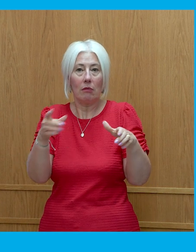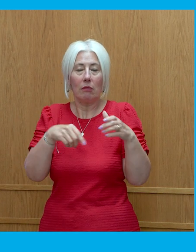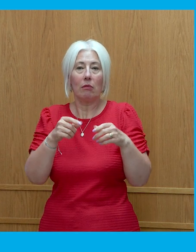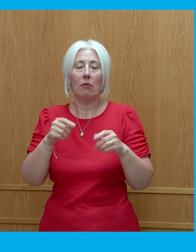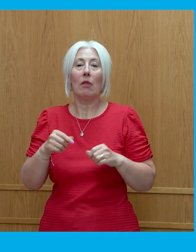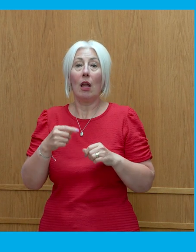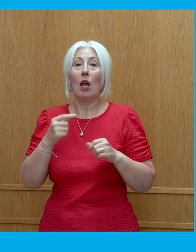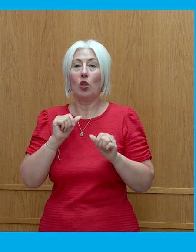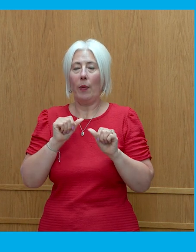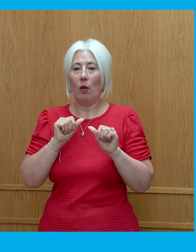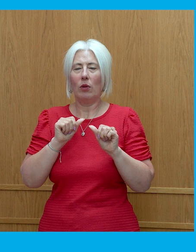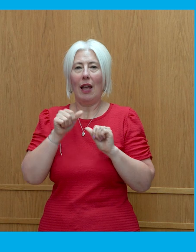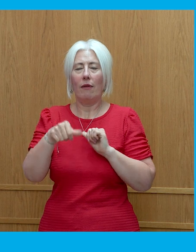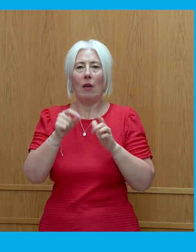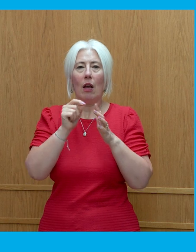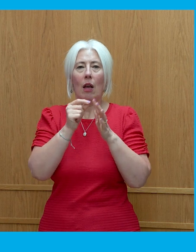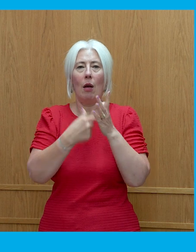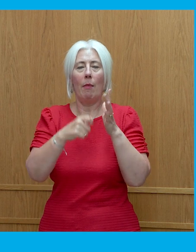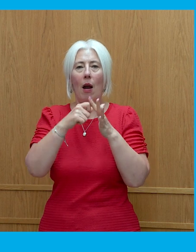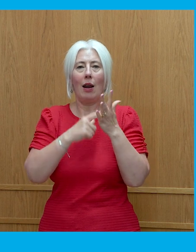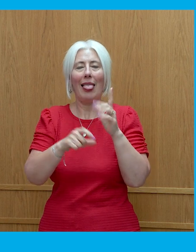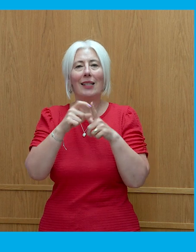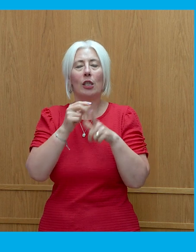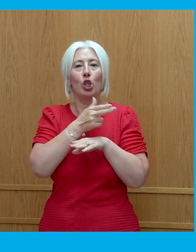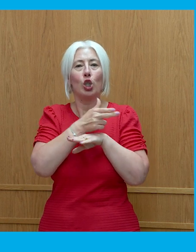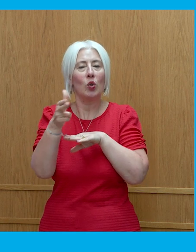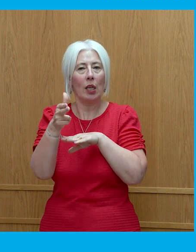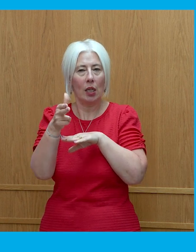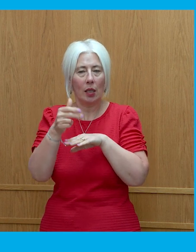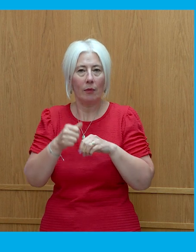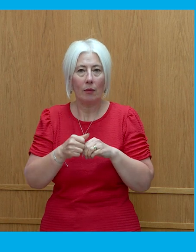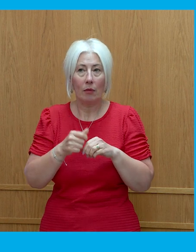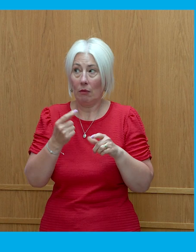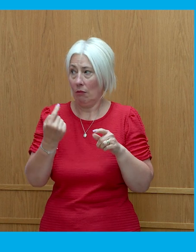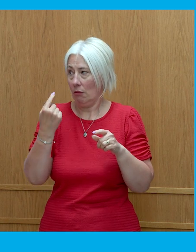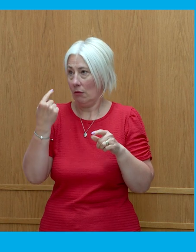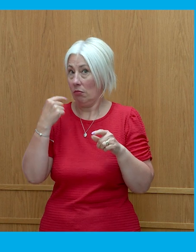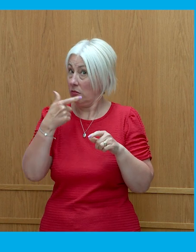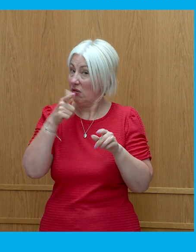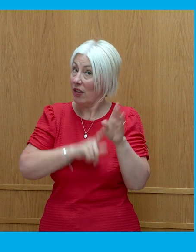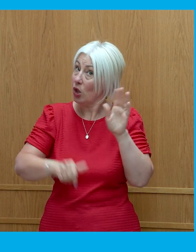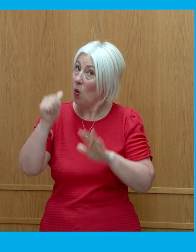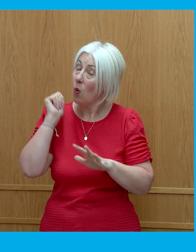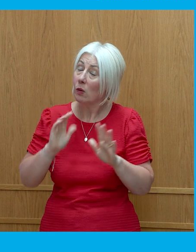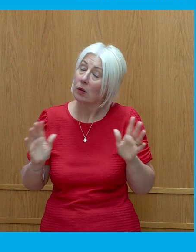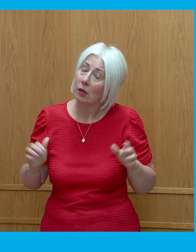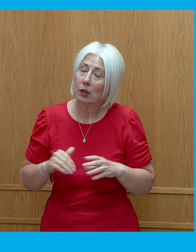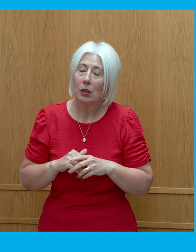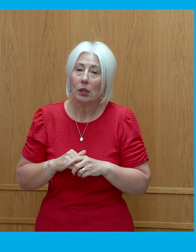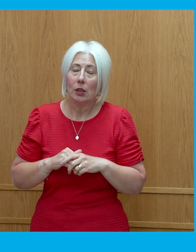existence shortly after the Parkland shooting, which now goes back, 7 years ago, that's I guess?